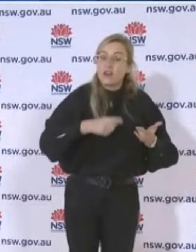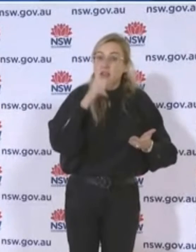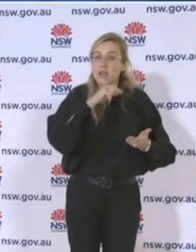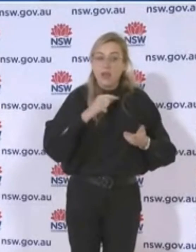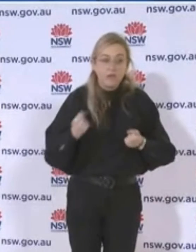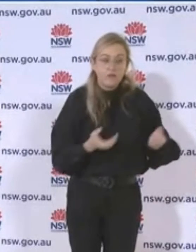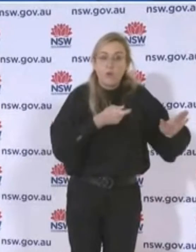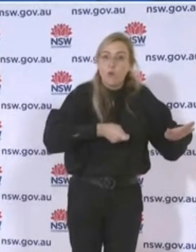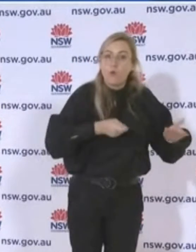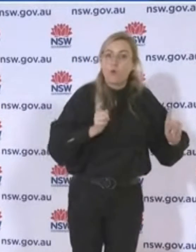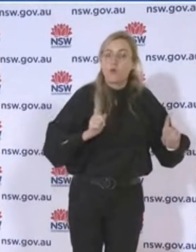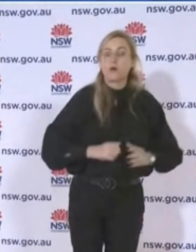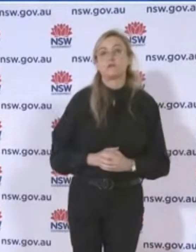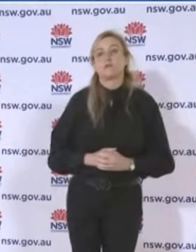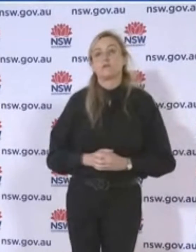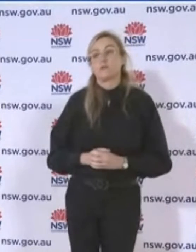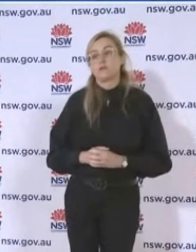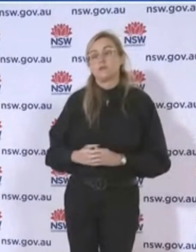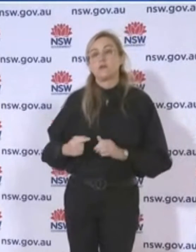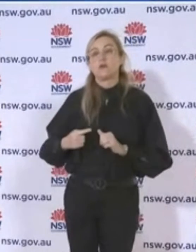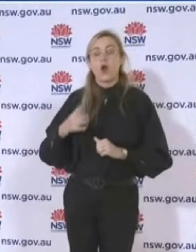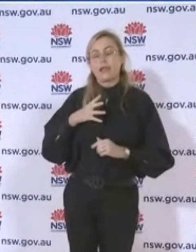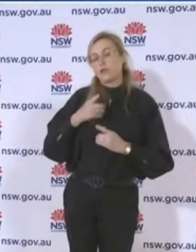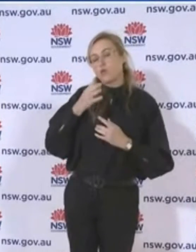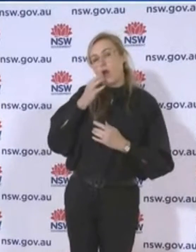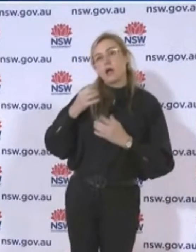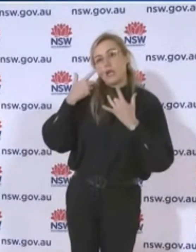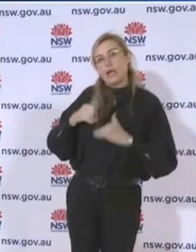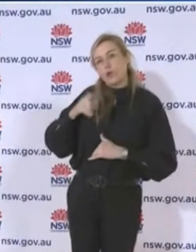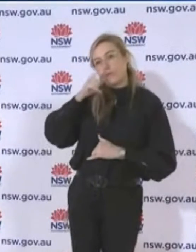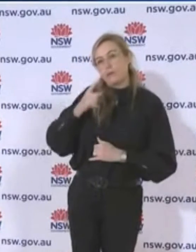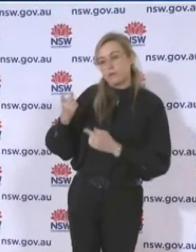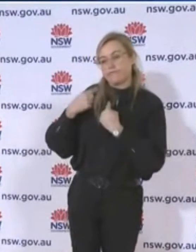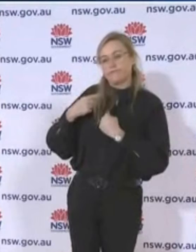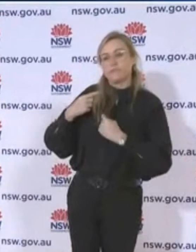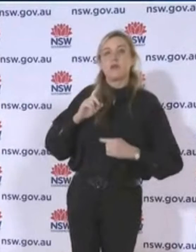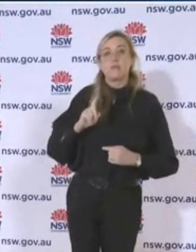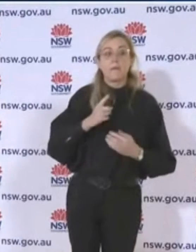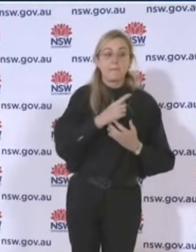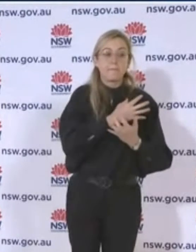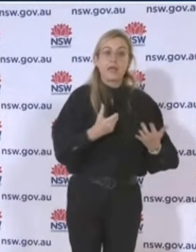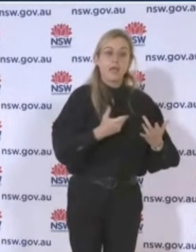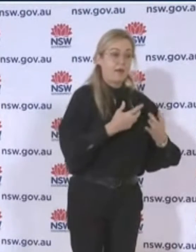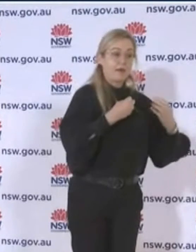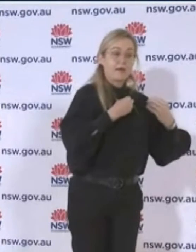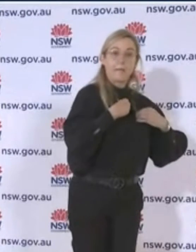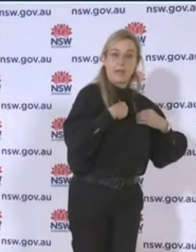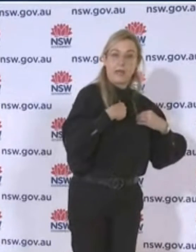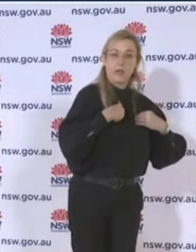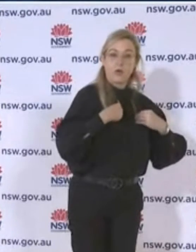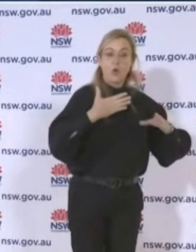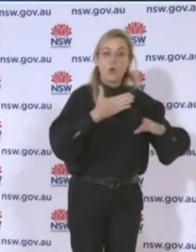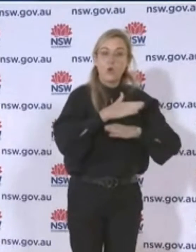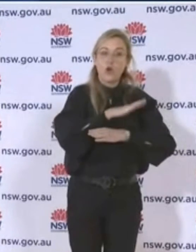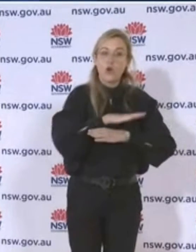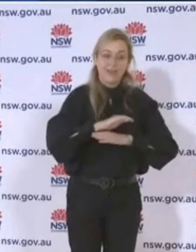is what we're likely to see more of, and I really want to make this point clear, many companies, organisations, workplaces are making their